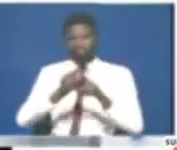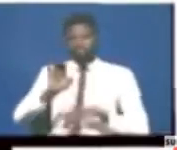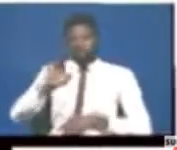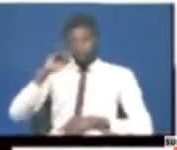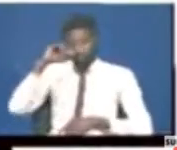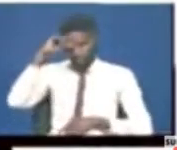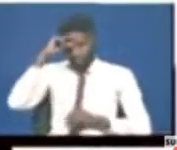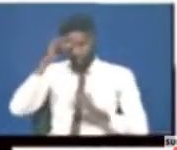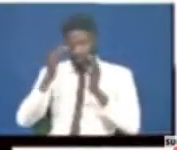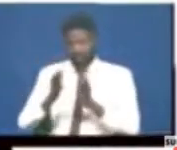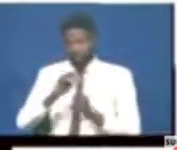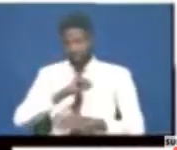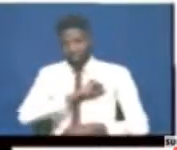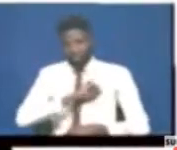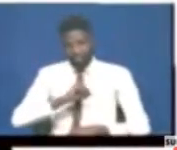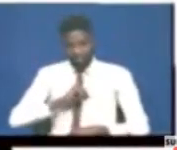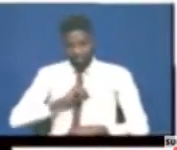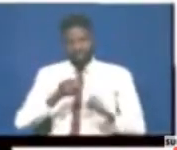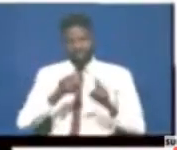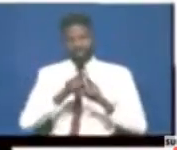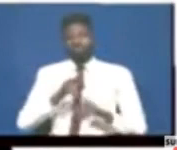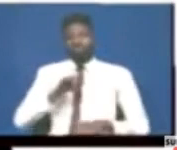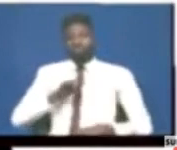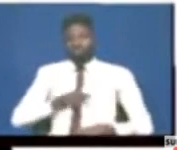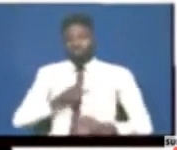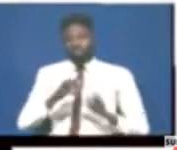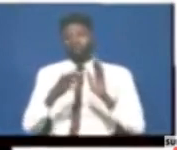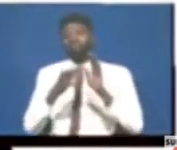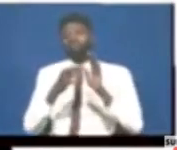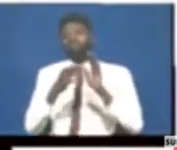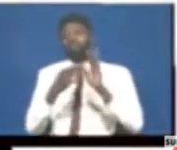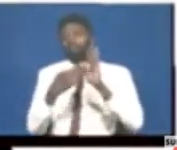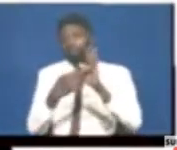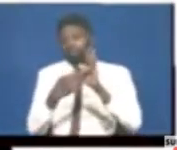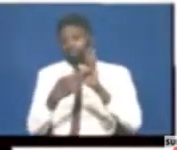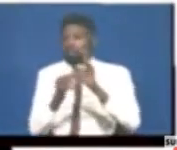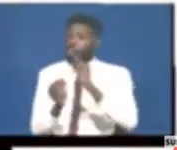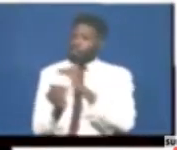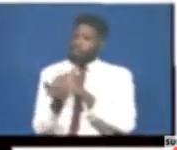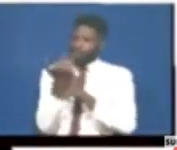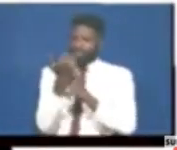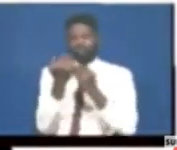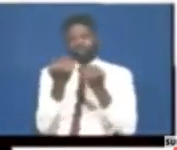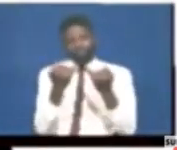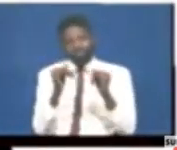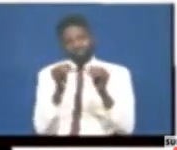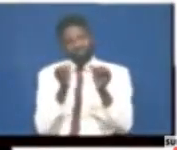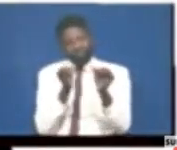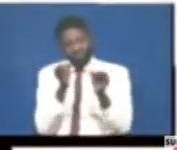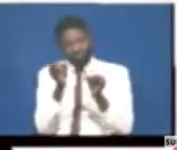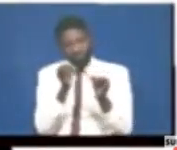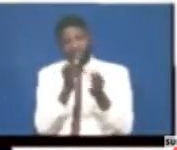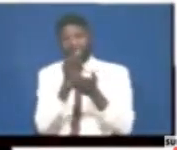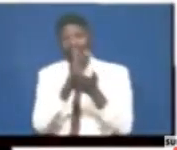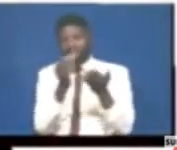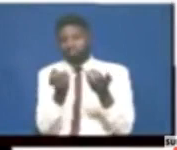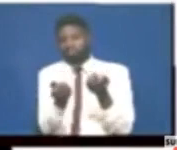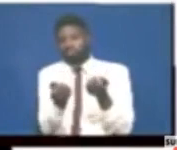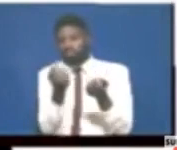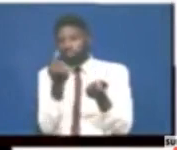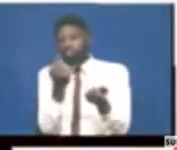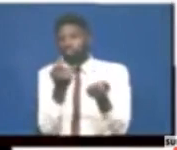rep. You tried this morning to explain that some of those instances